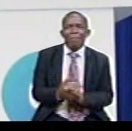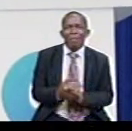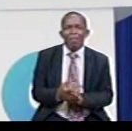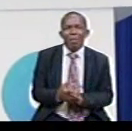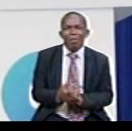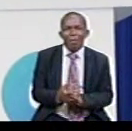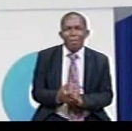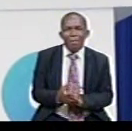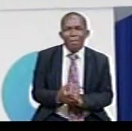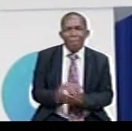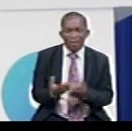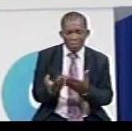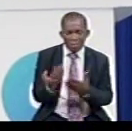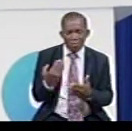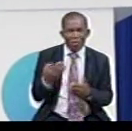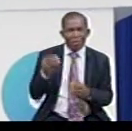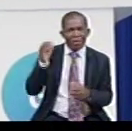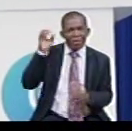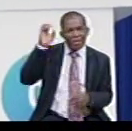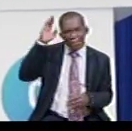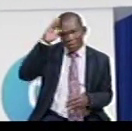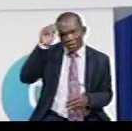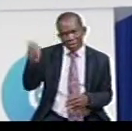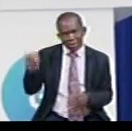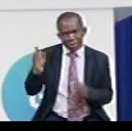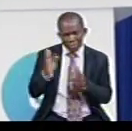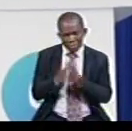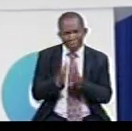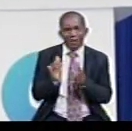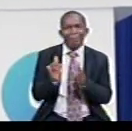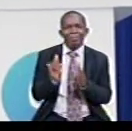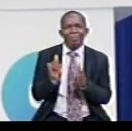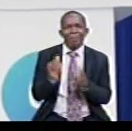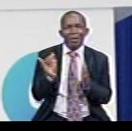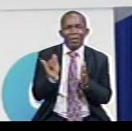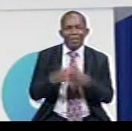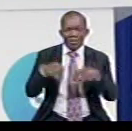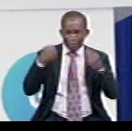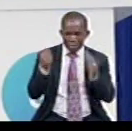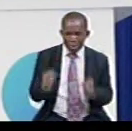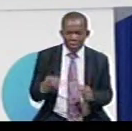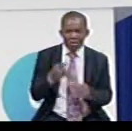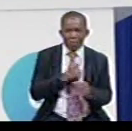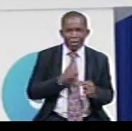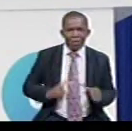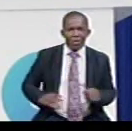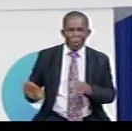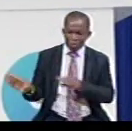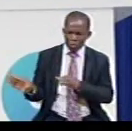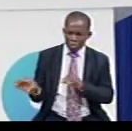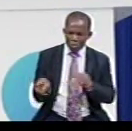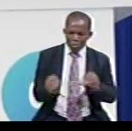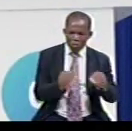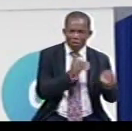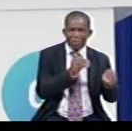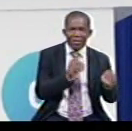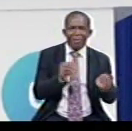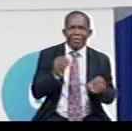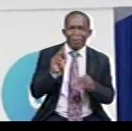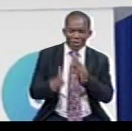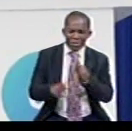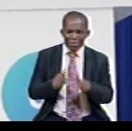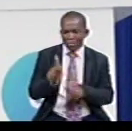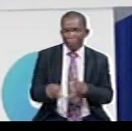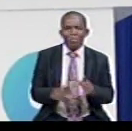even before prayer time, the power of God will be moving in the people, will be moving in